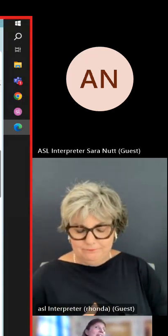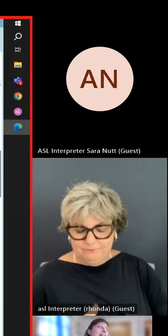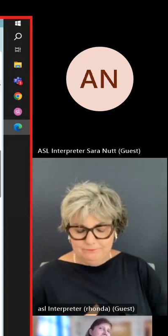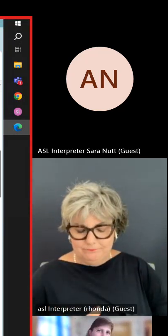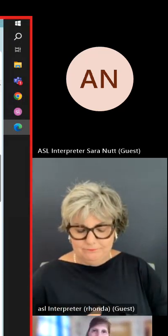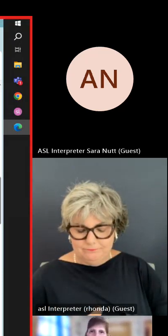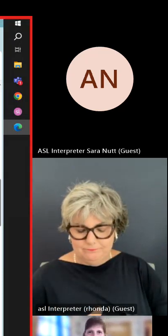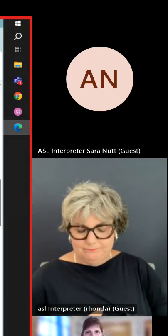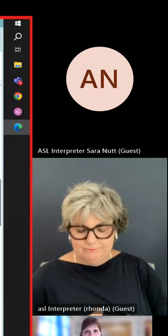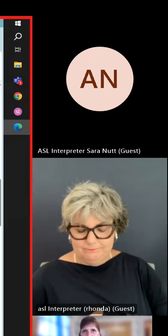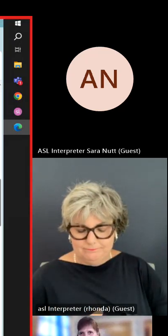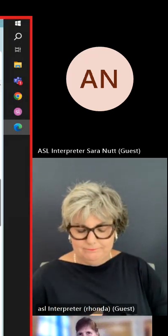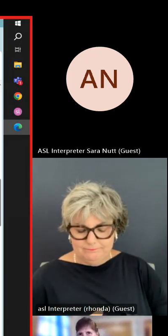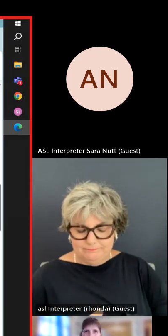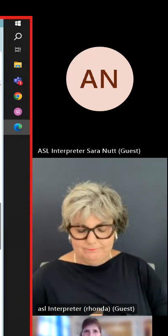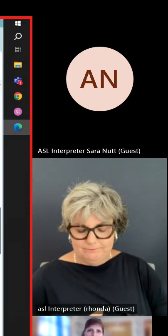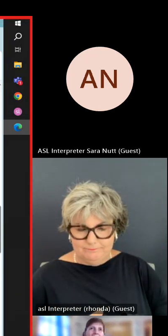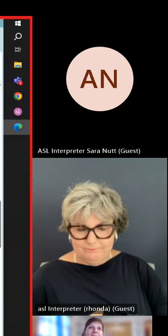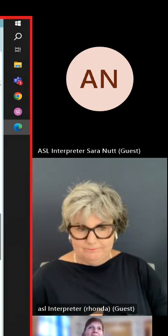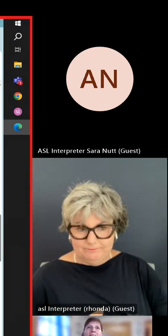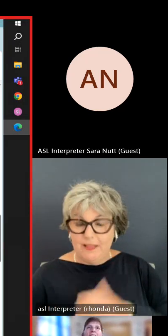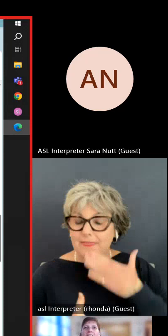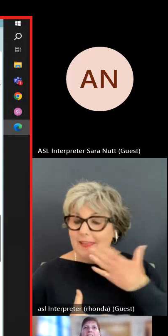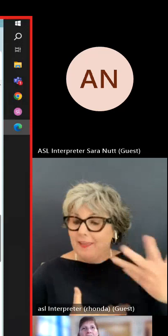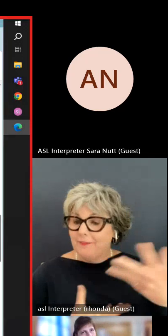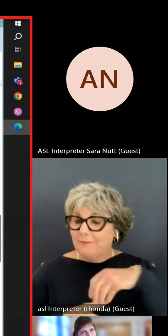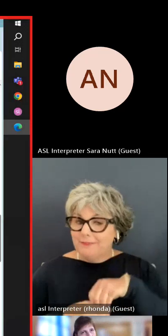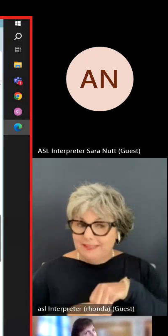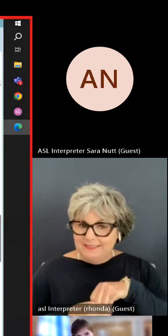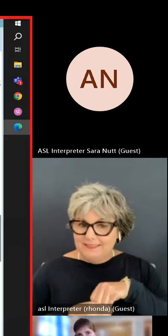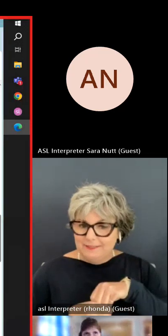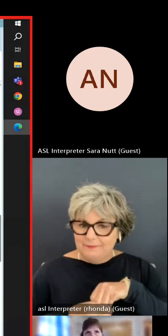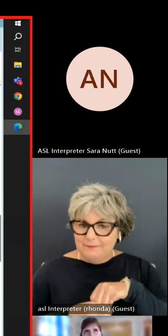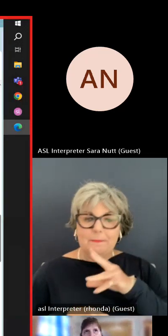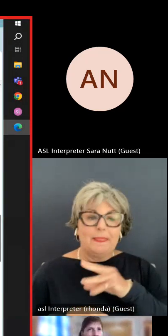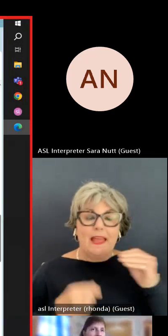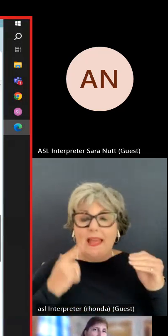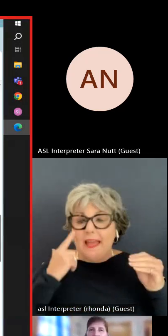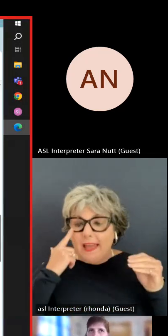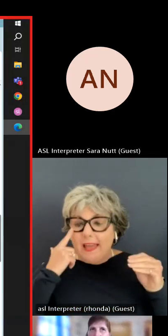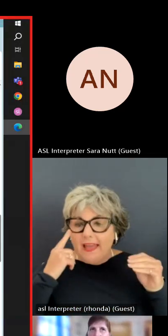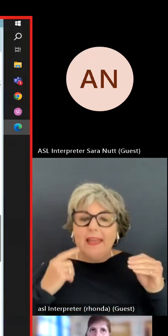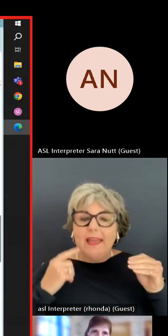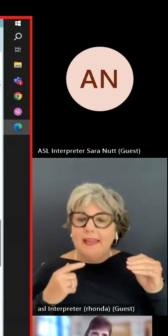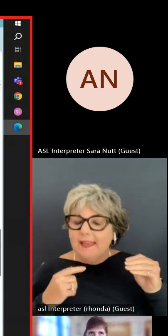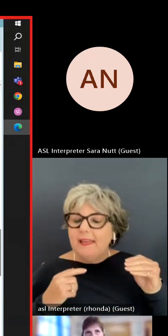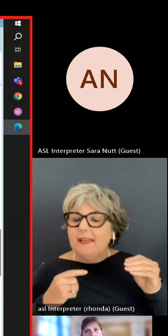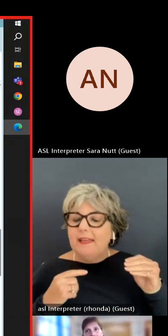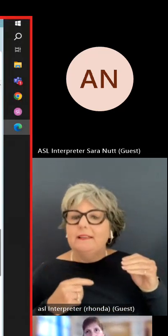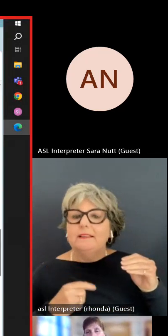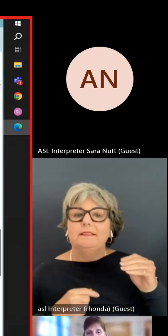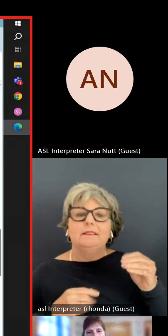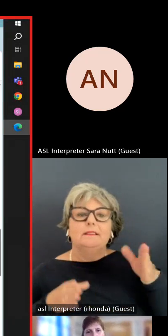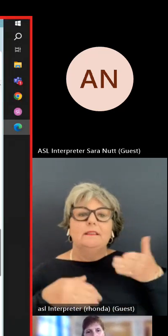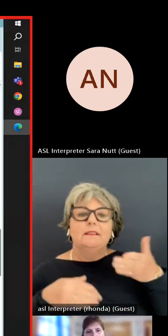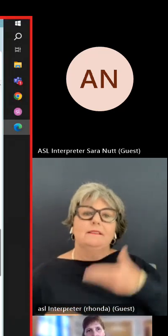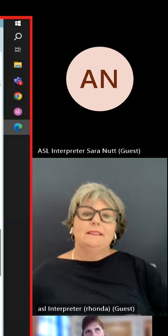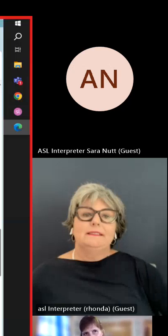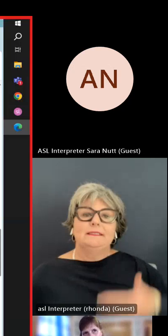All right, thank you for participating. And Aisha introduced me already. This is who I